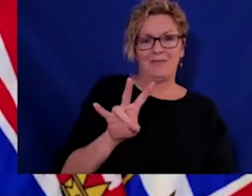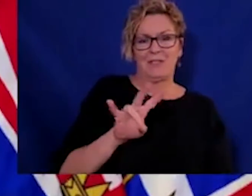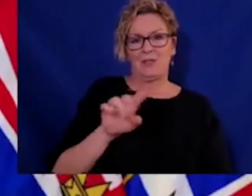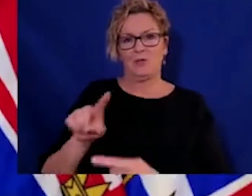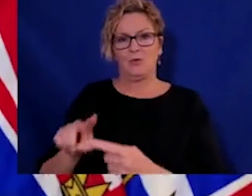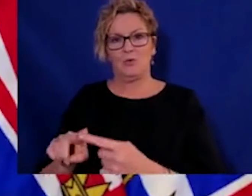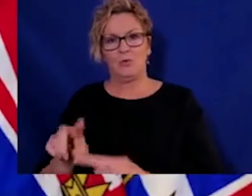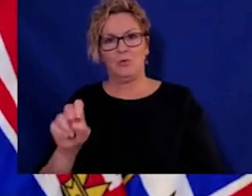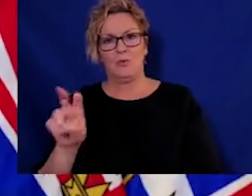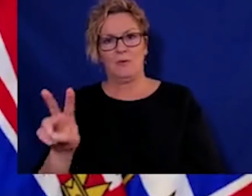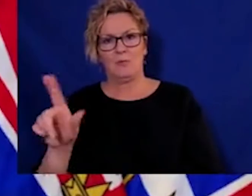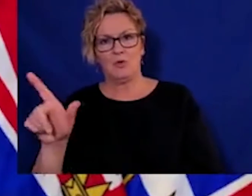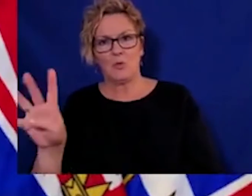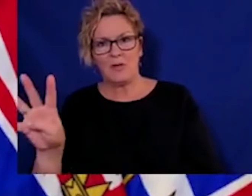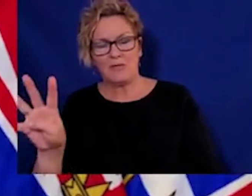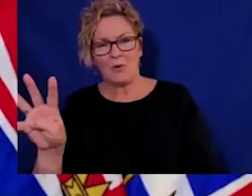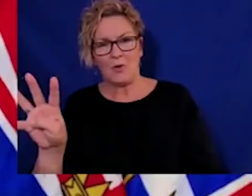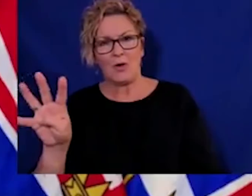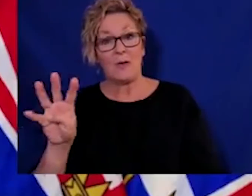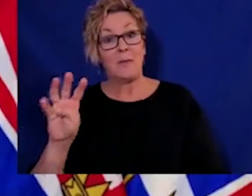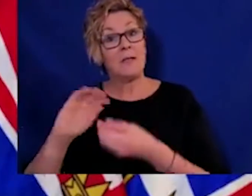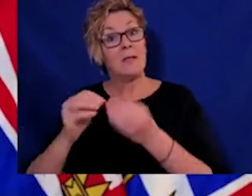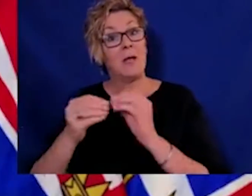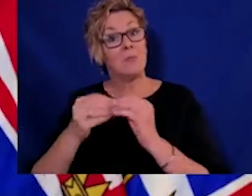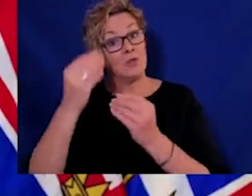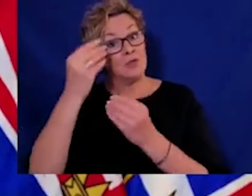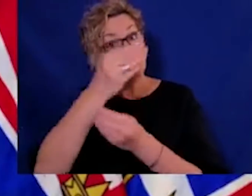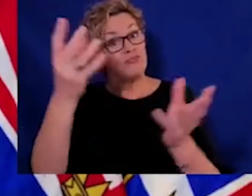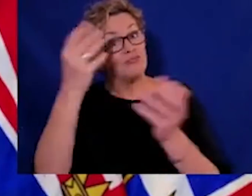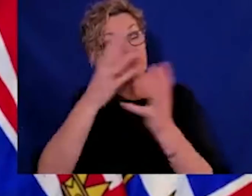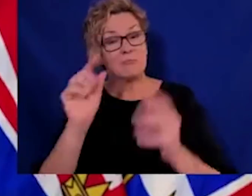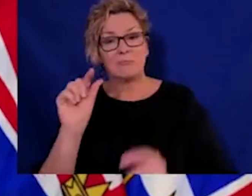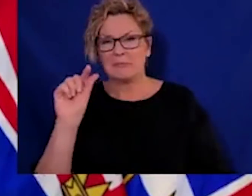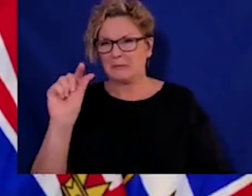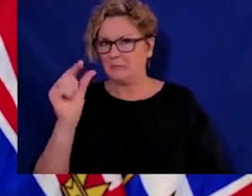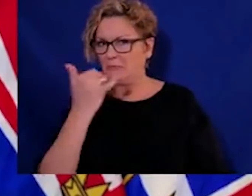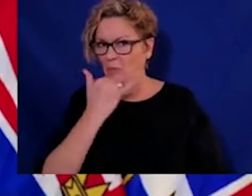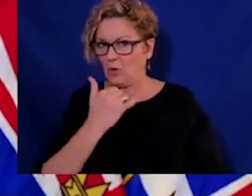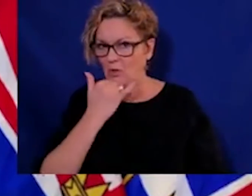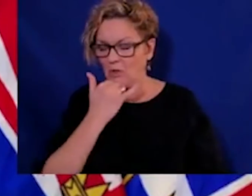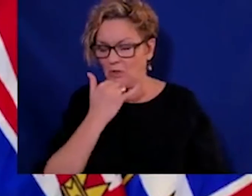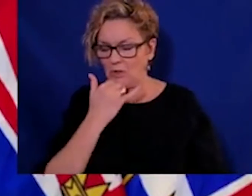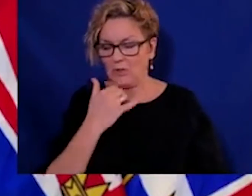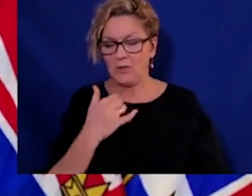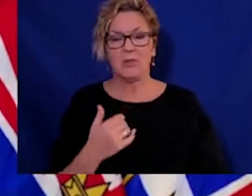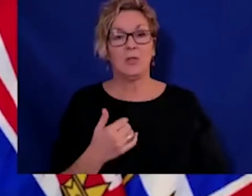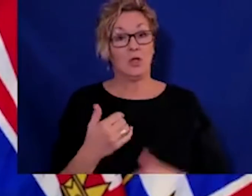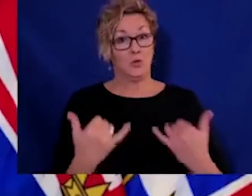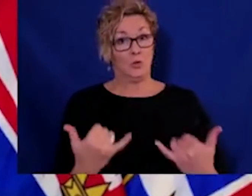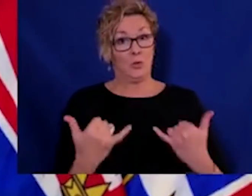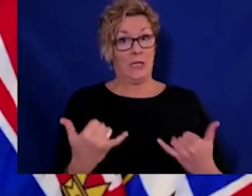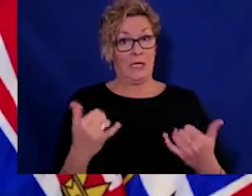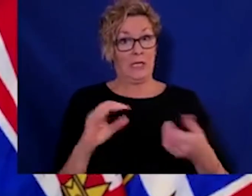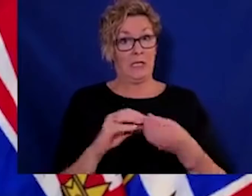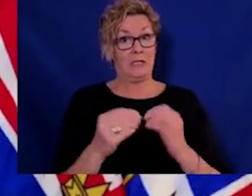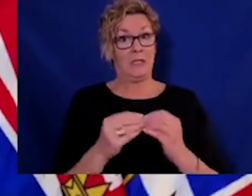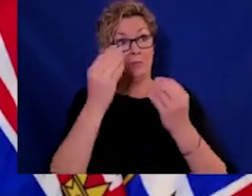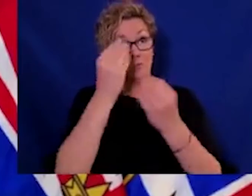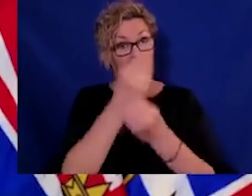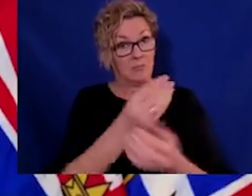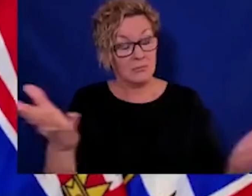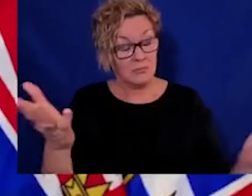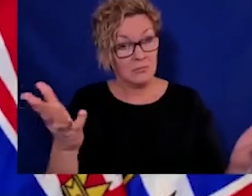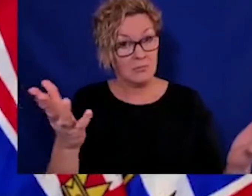and the 24th of November. So the numbers that I just presented today are the end